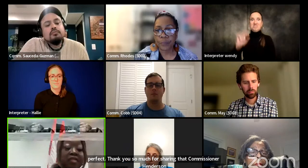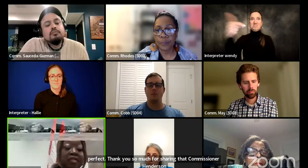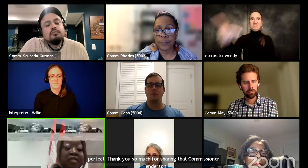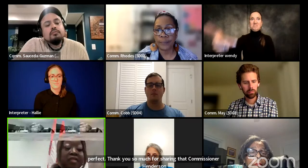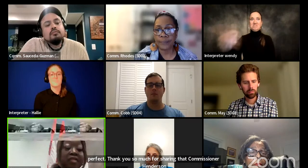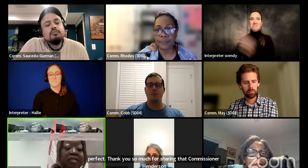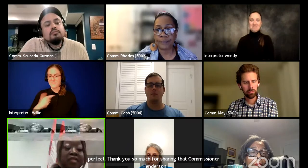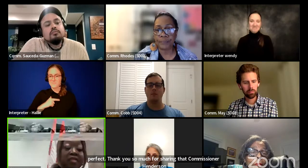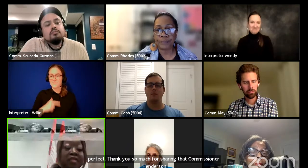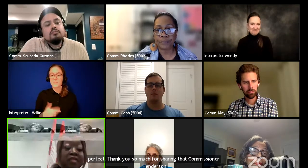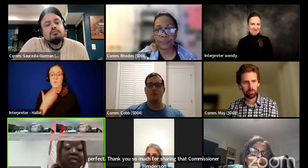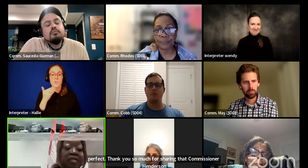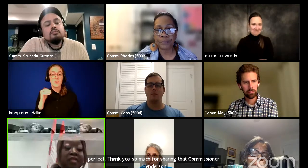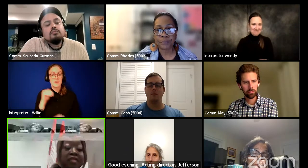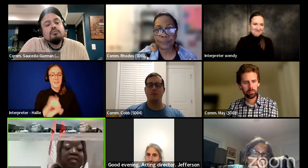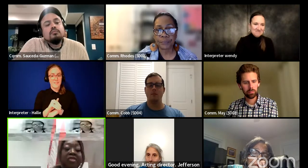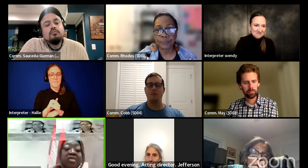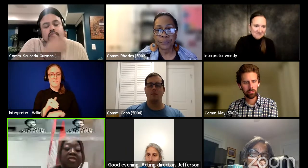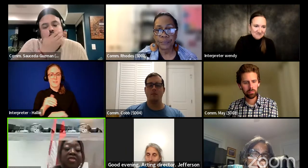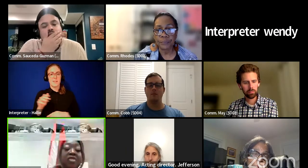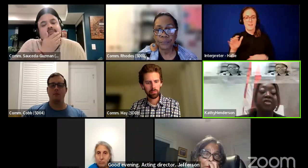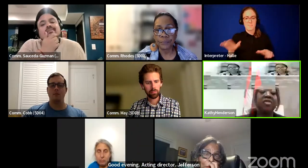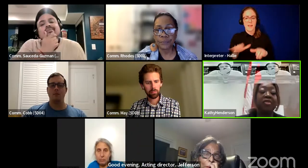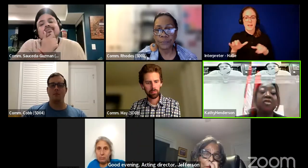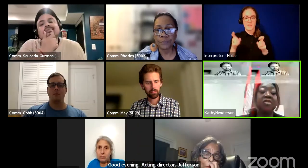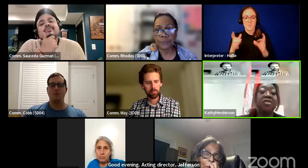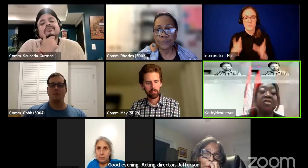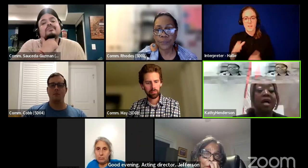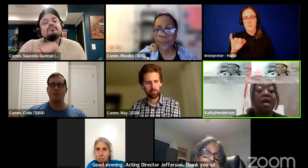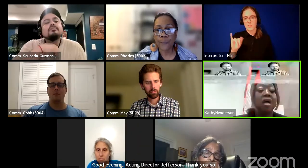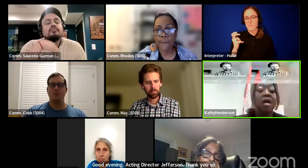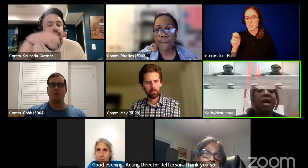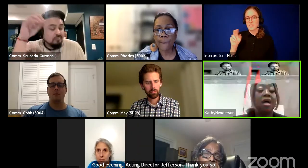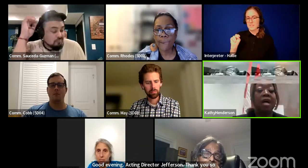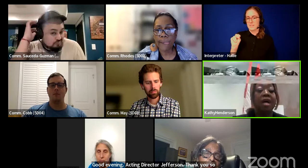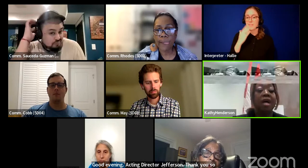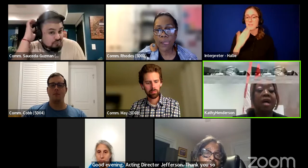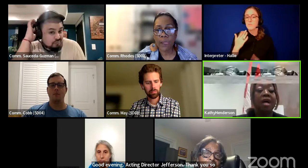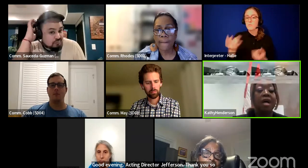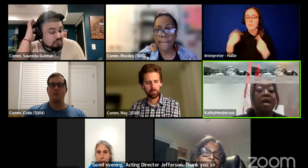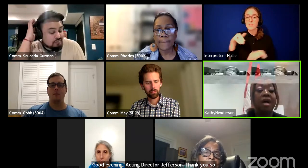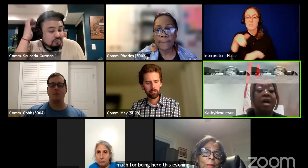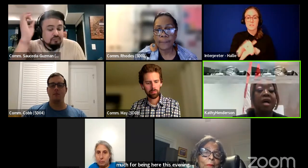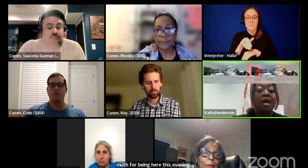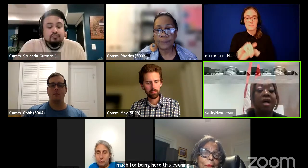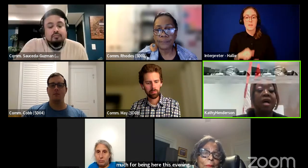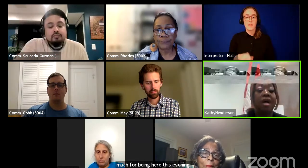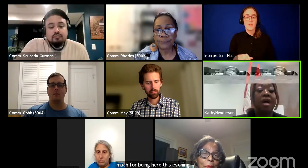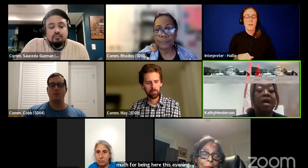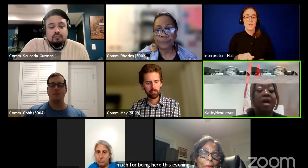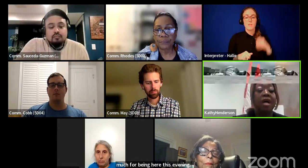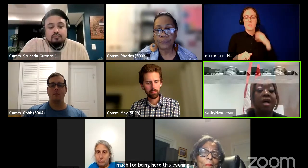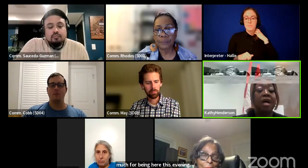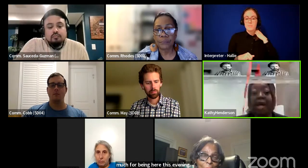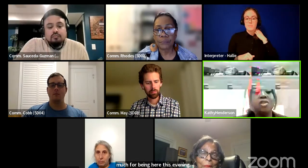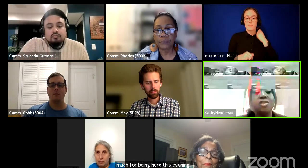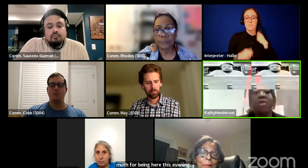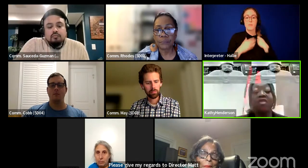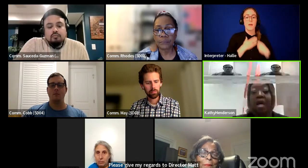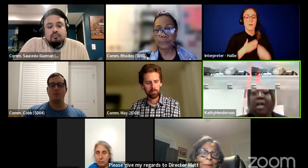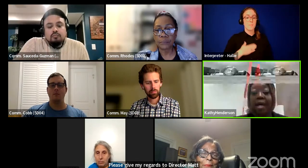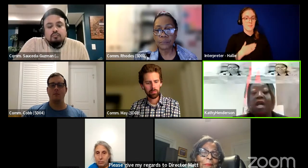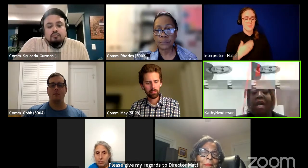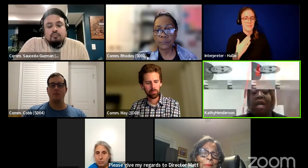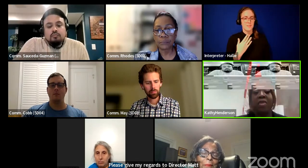Acting Director Jefferson. Thank you so much for being here this evening. Please give my regards to Director Madavu